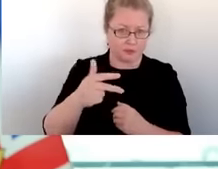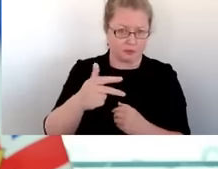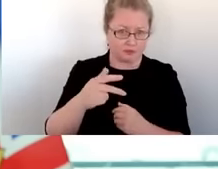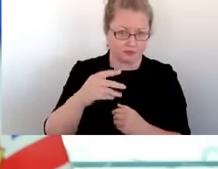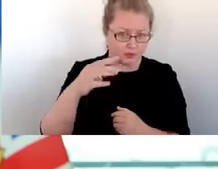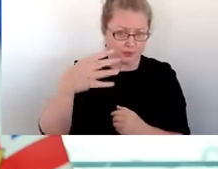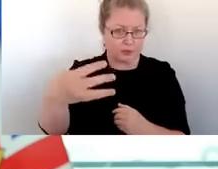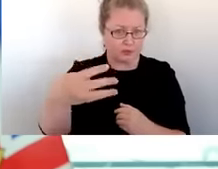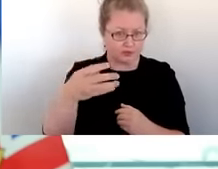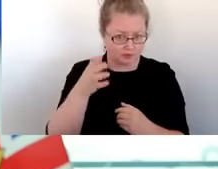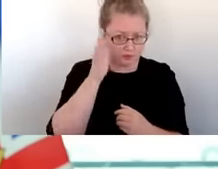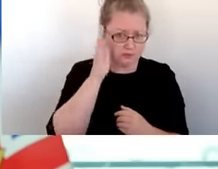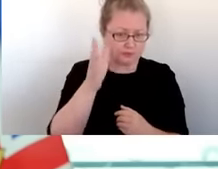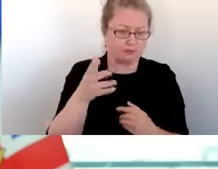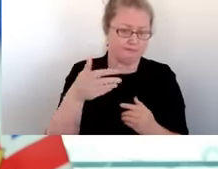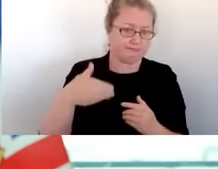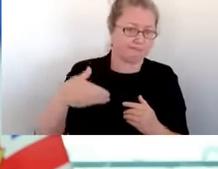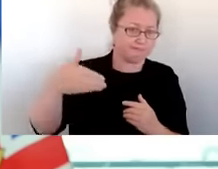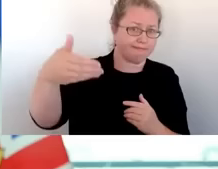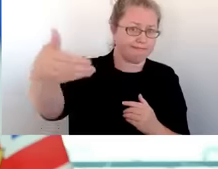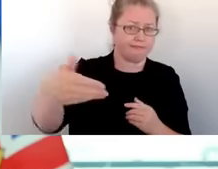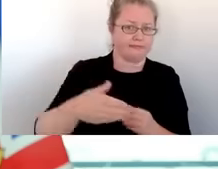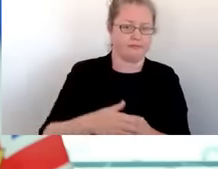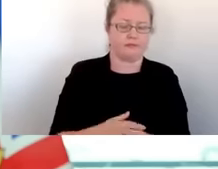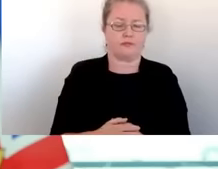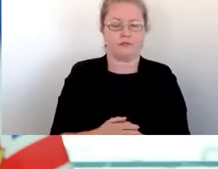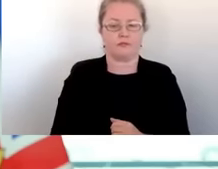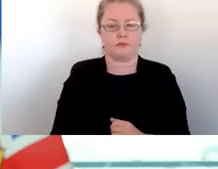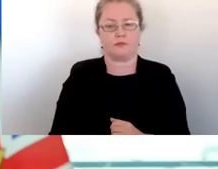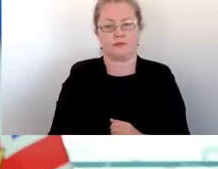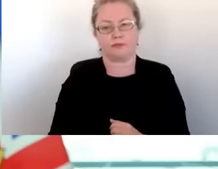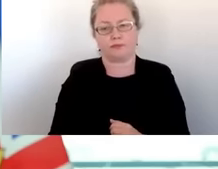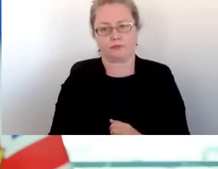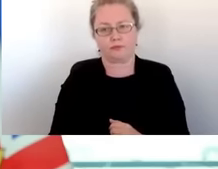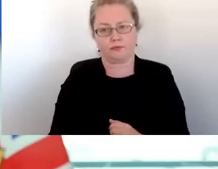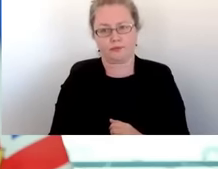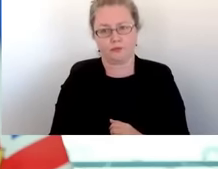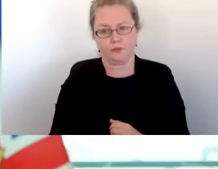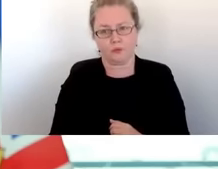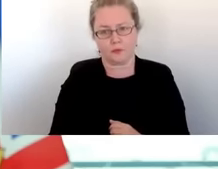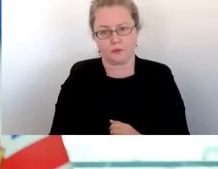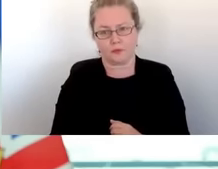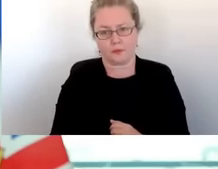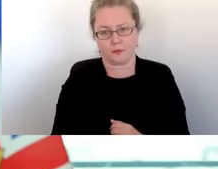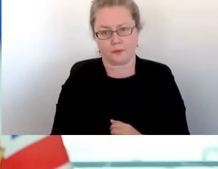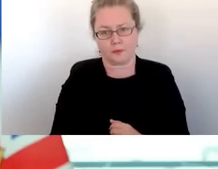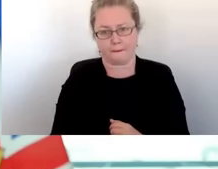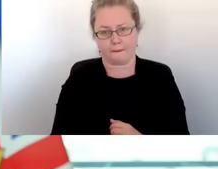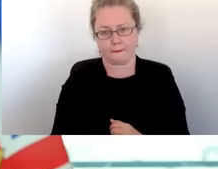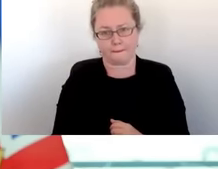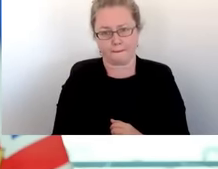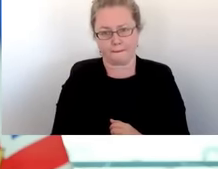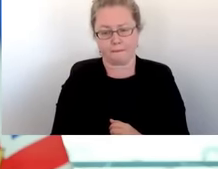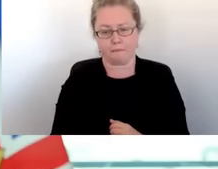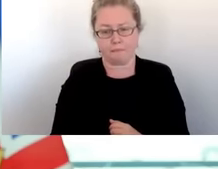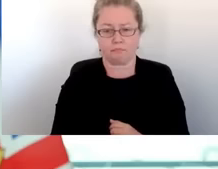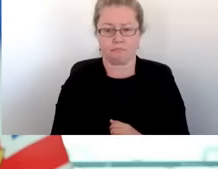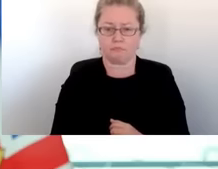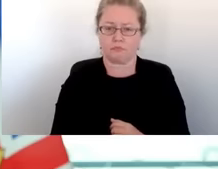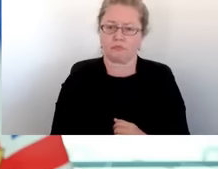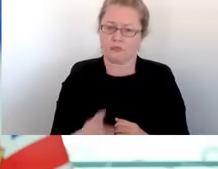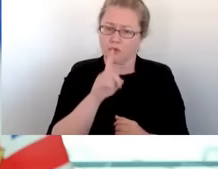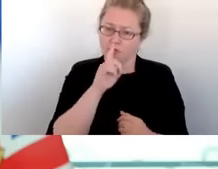made available throughout the next coming months. The importance of being vaccinated does continue to resonate with our public, who